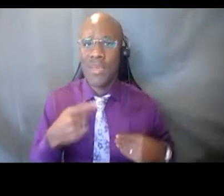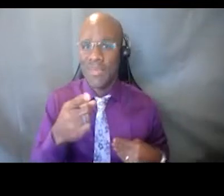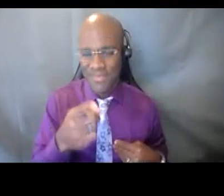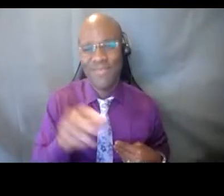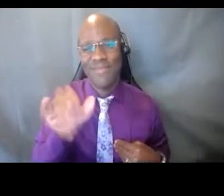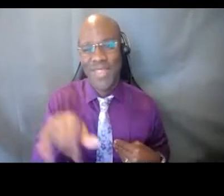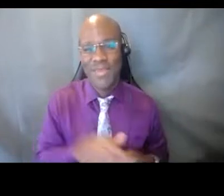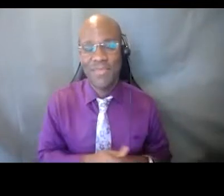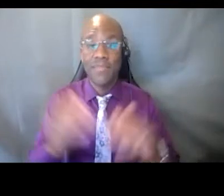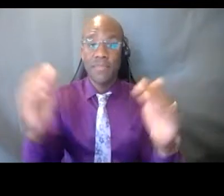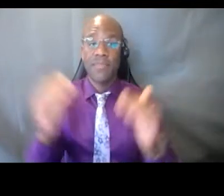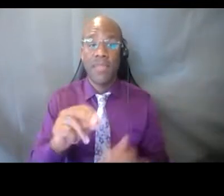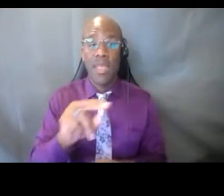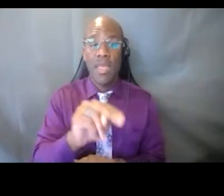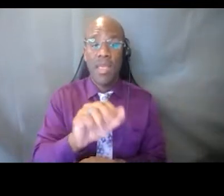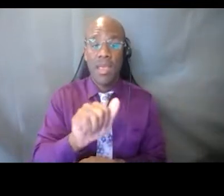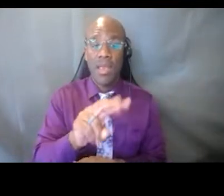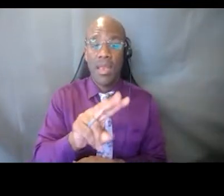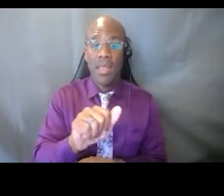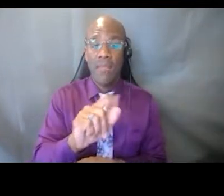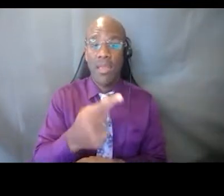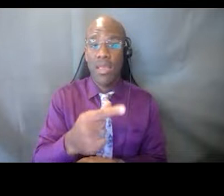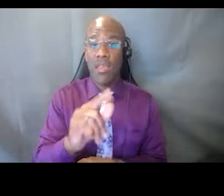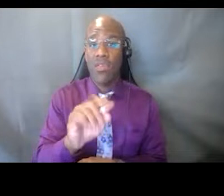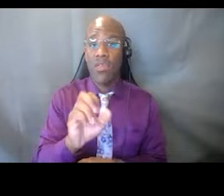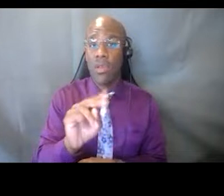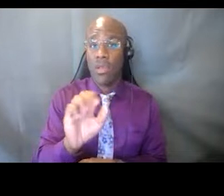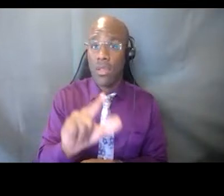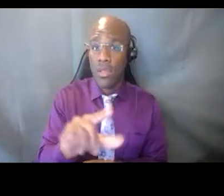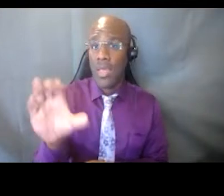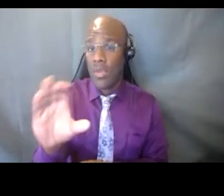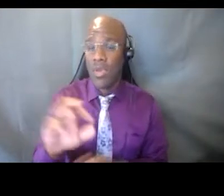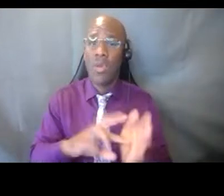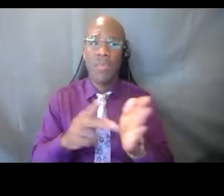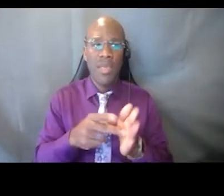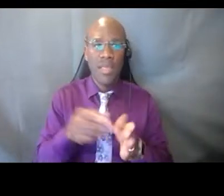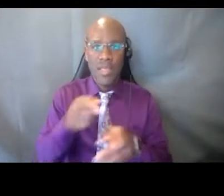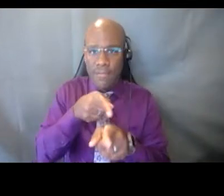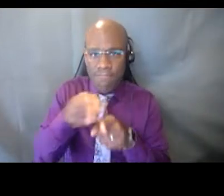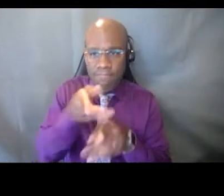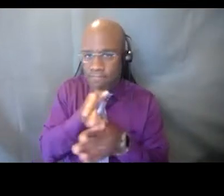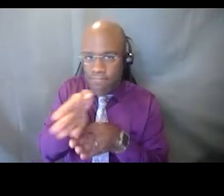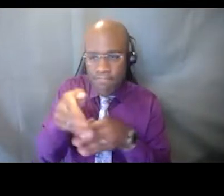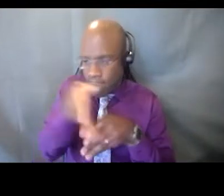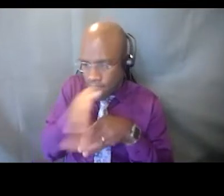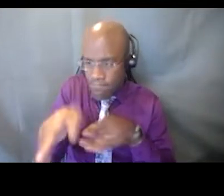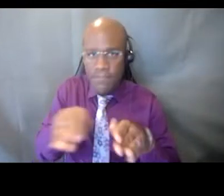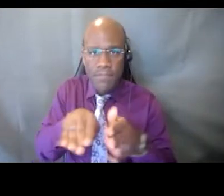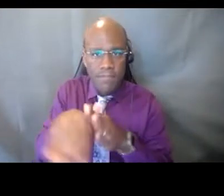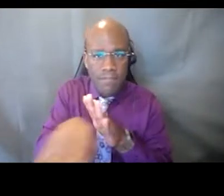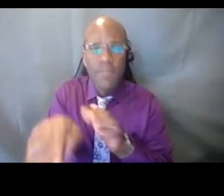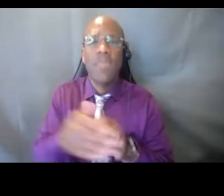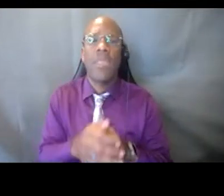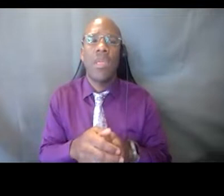capital refers to the skills of maneuvering through social institutions, especially ones not designed with communities of color in